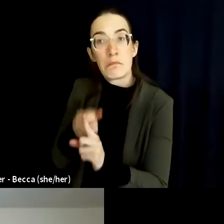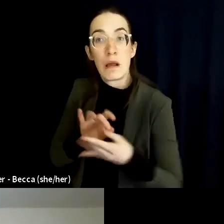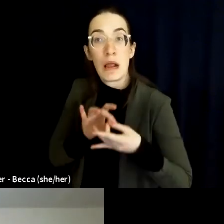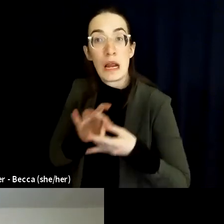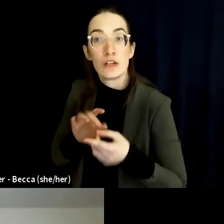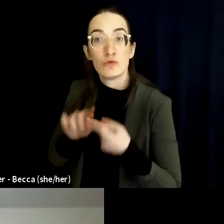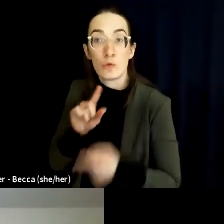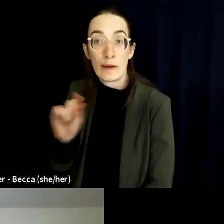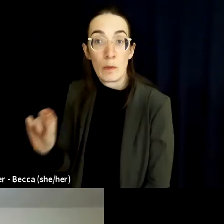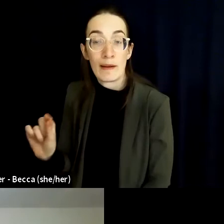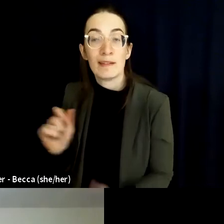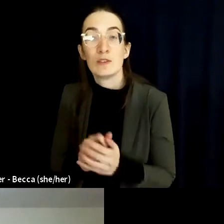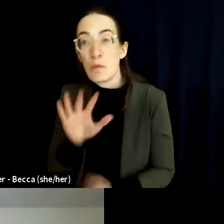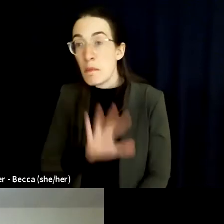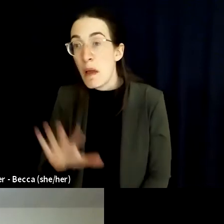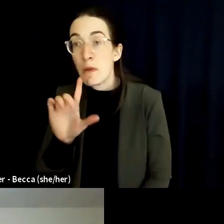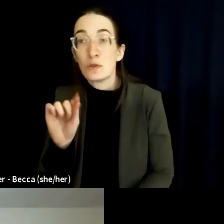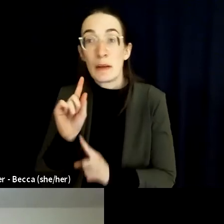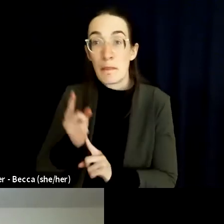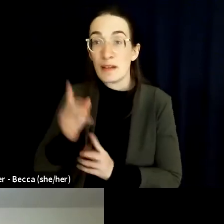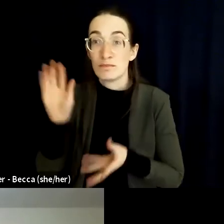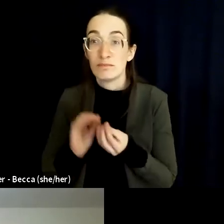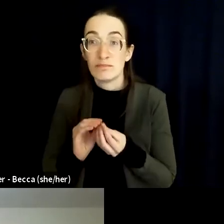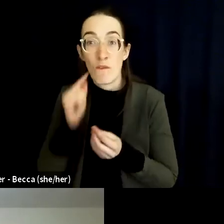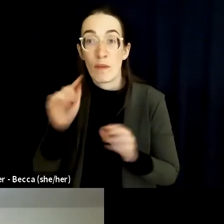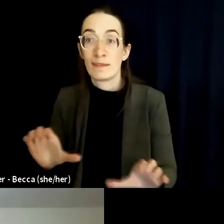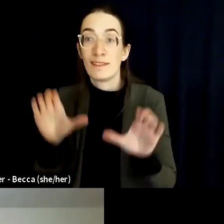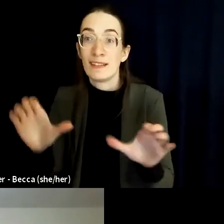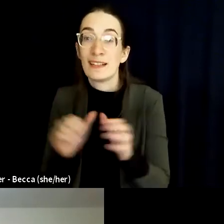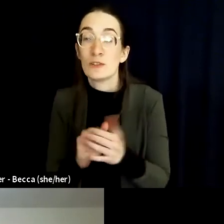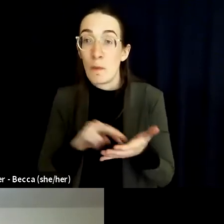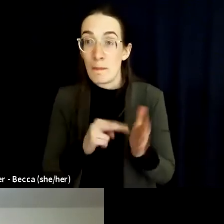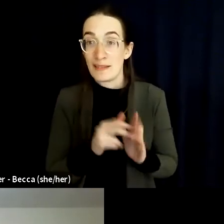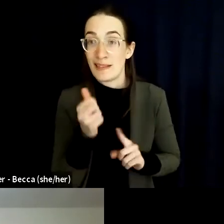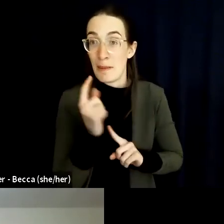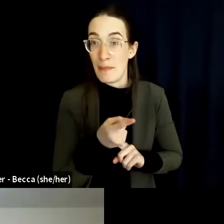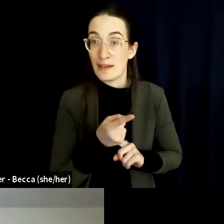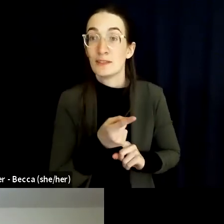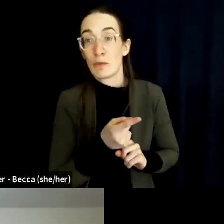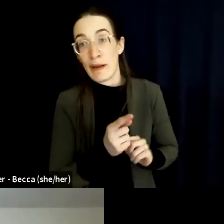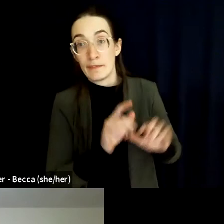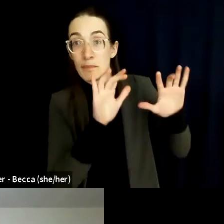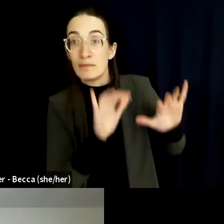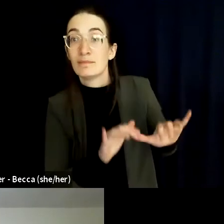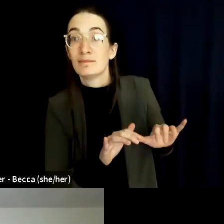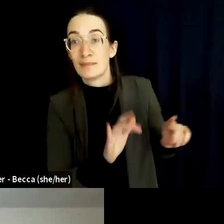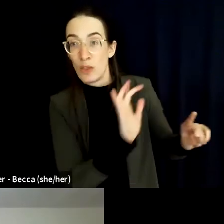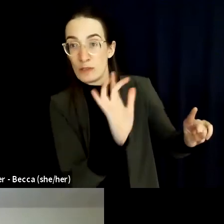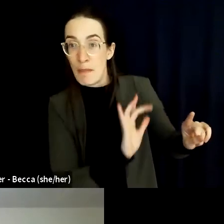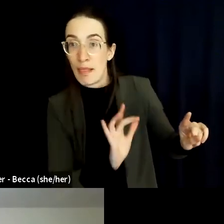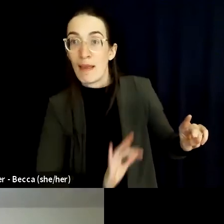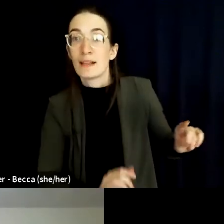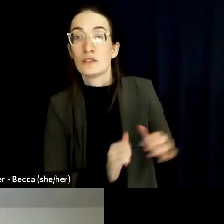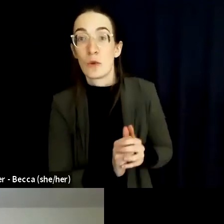spend approximately 20 minutes total on this. We'll give you 10 minutes to fill it out and reflect. I filled it out myself too, so I